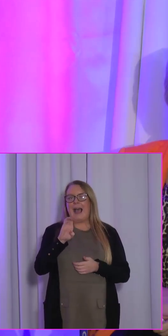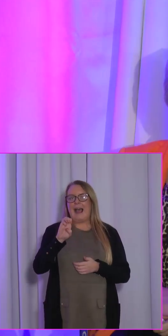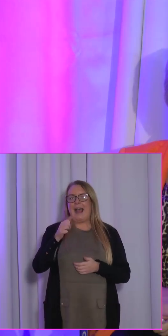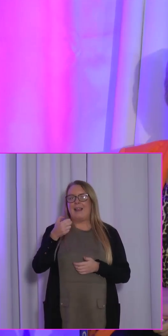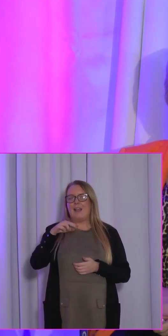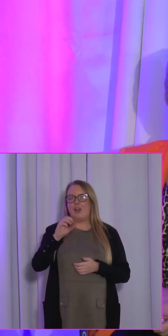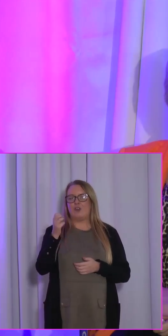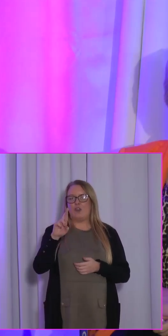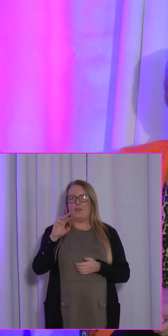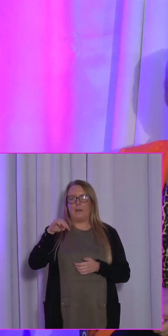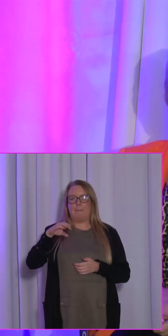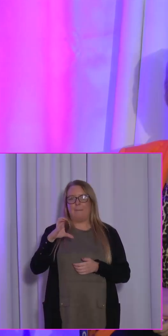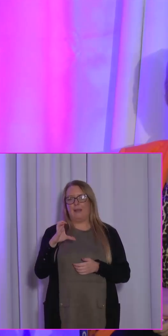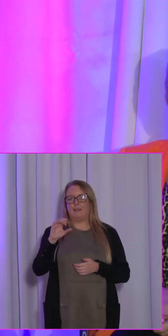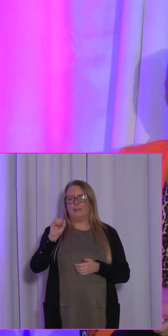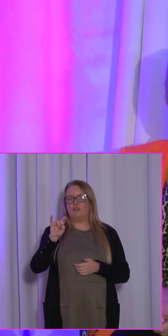UCC to speak to us.